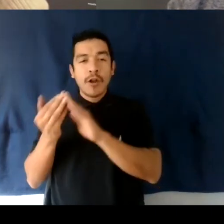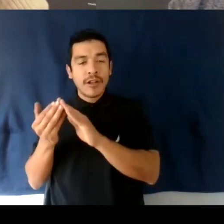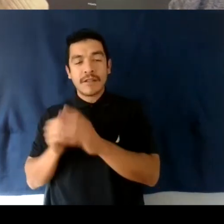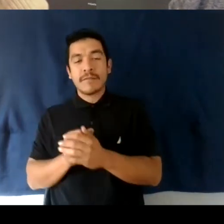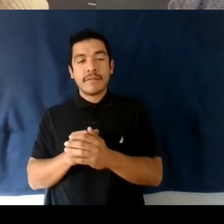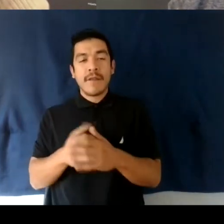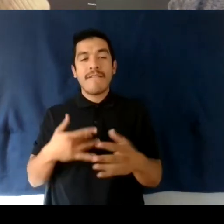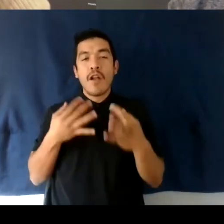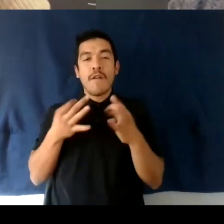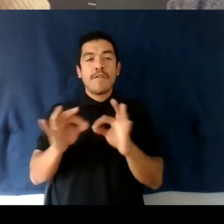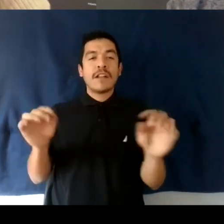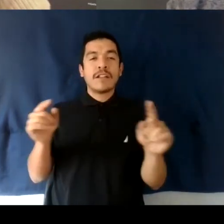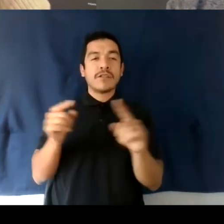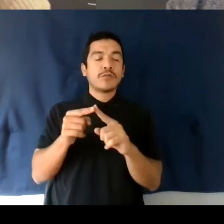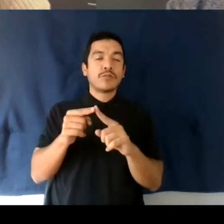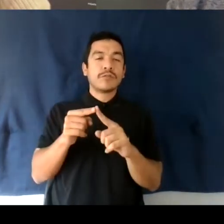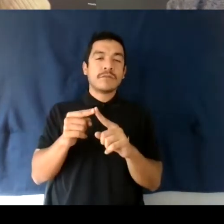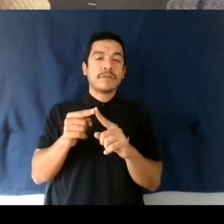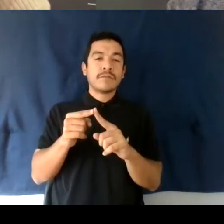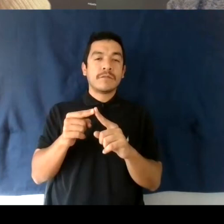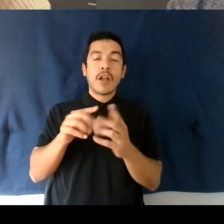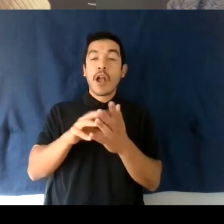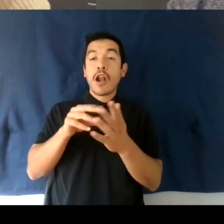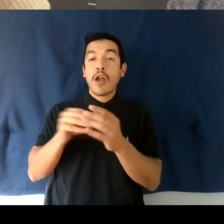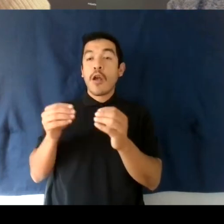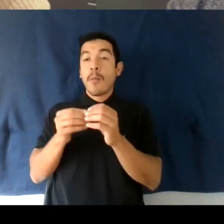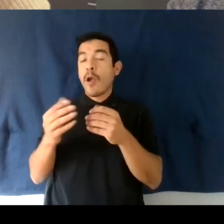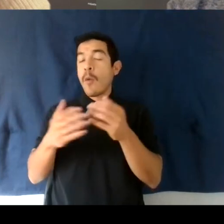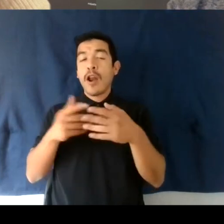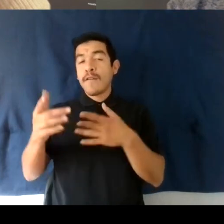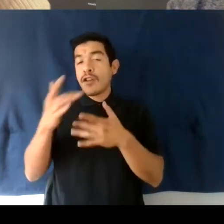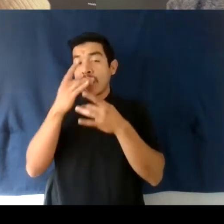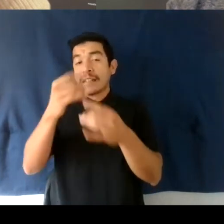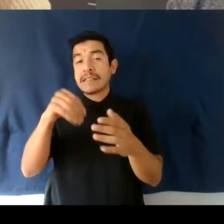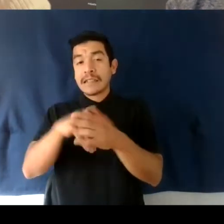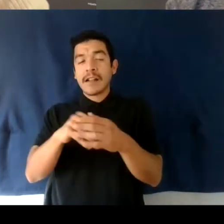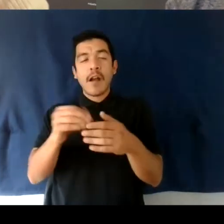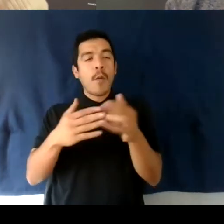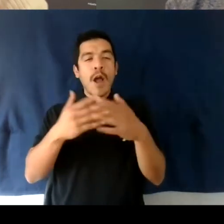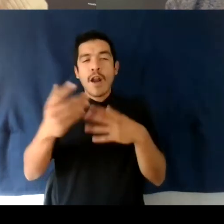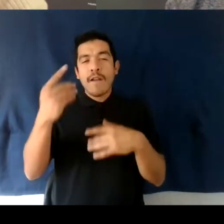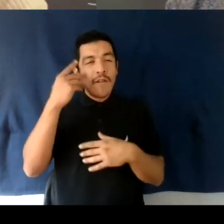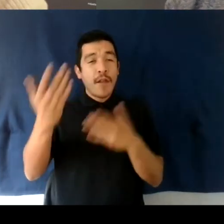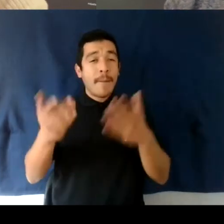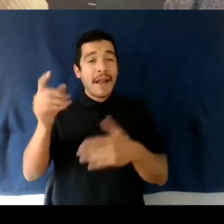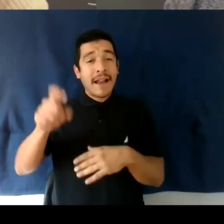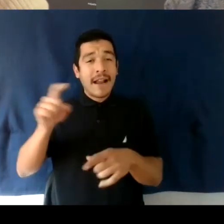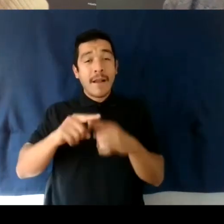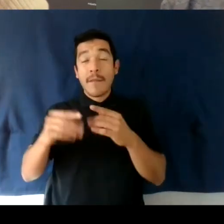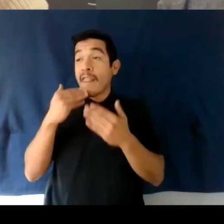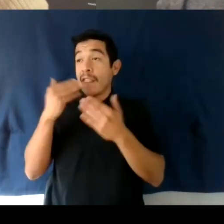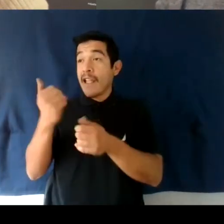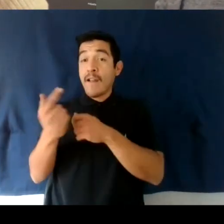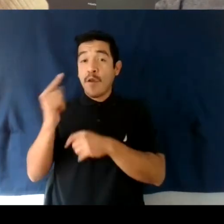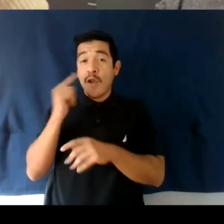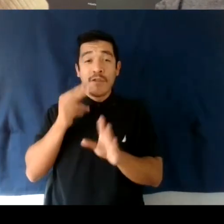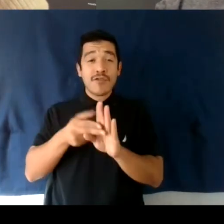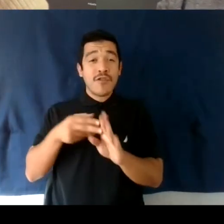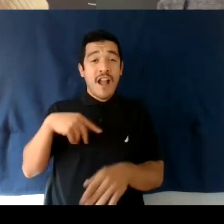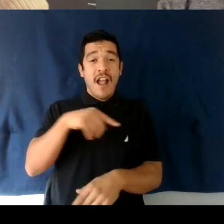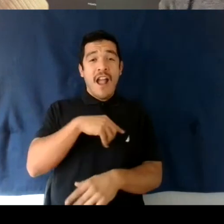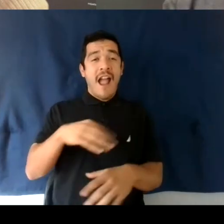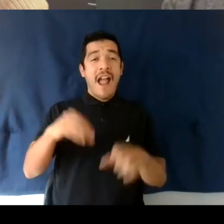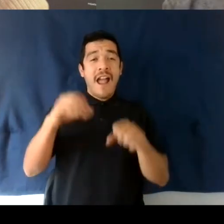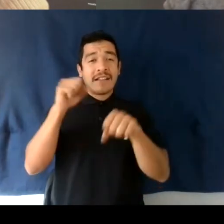feel free to learn more, whatever you are interested in or whatever you think you might need. But yeah, thank you everyone for joining us and